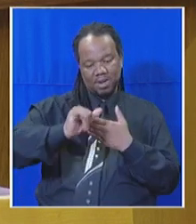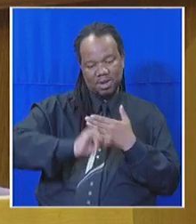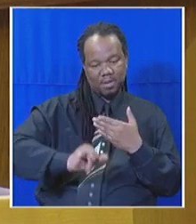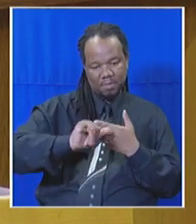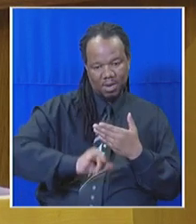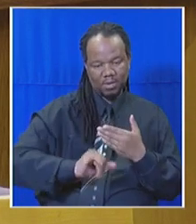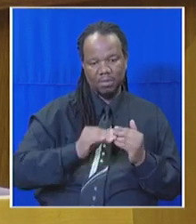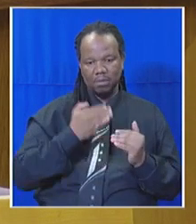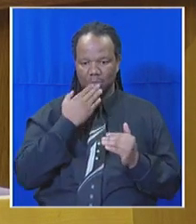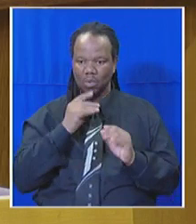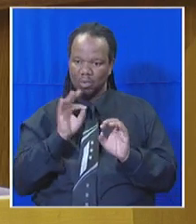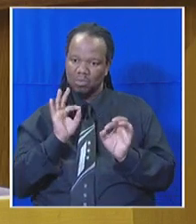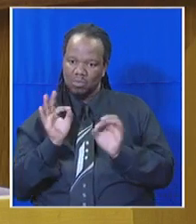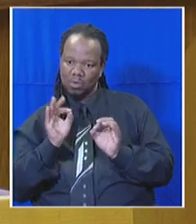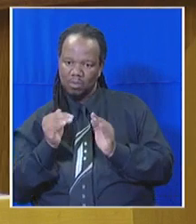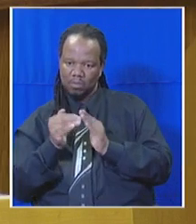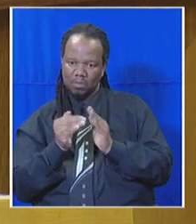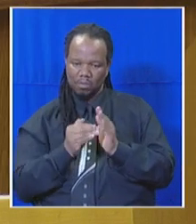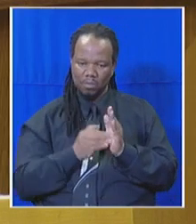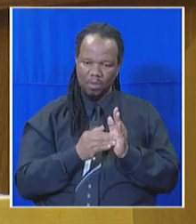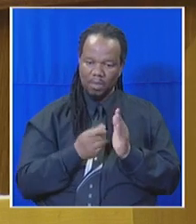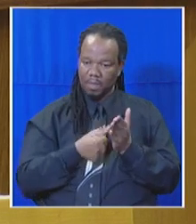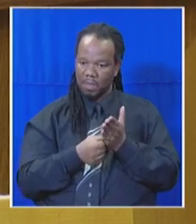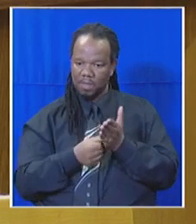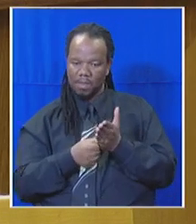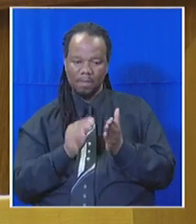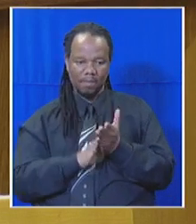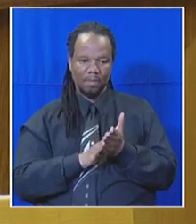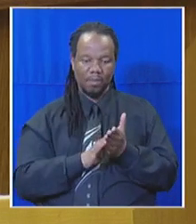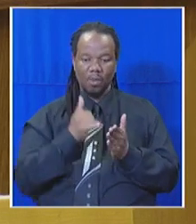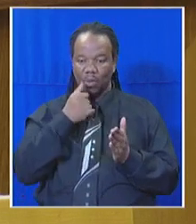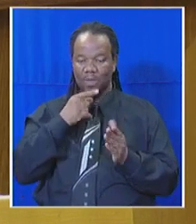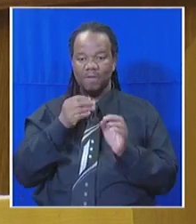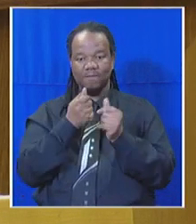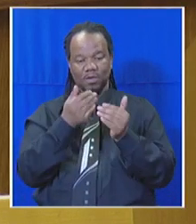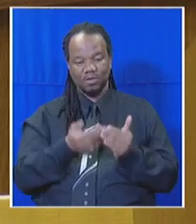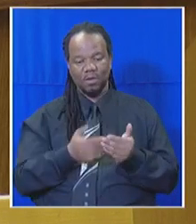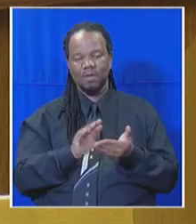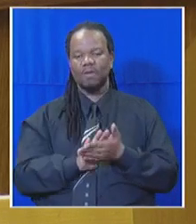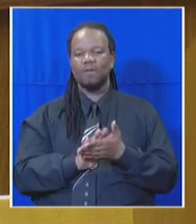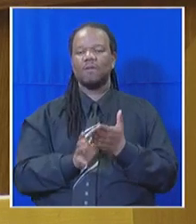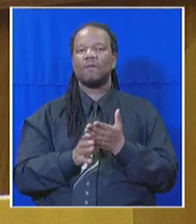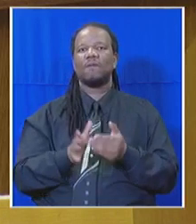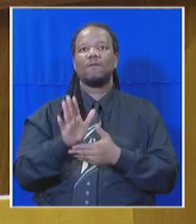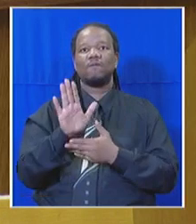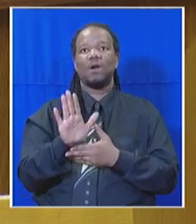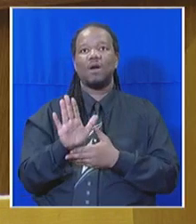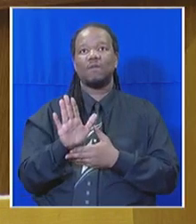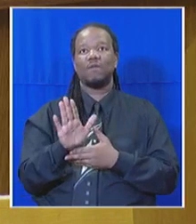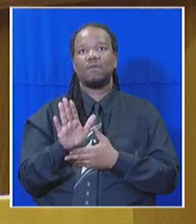the credibility of figures reported in the financial statement. 5, upgrading